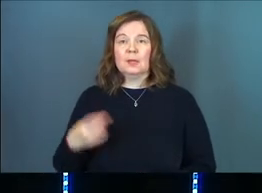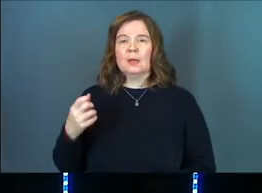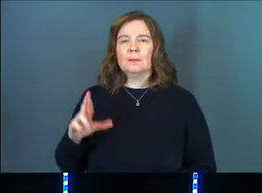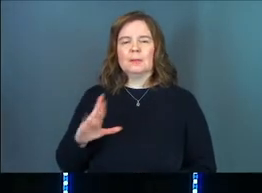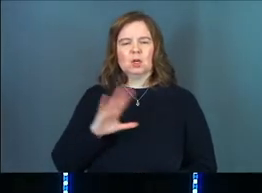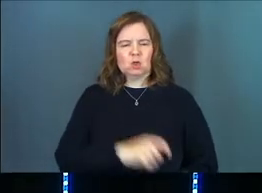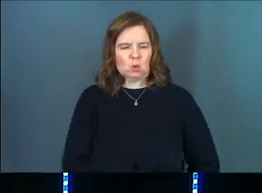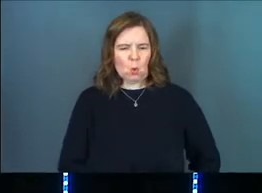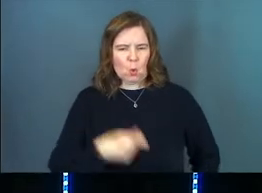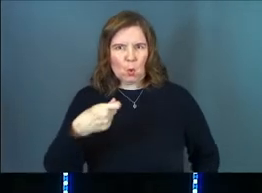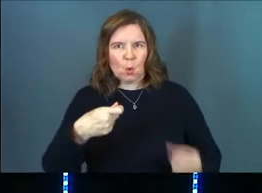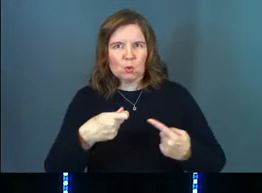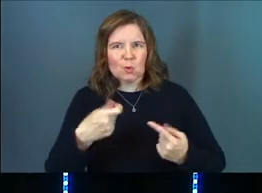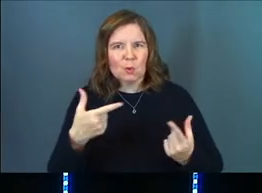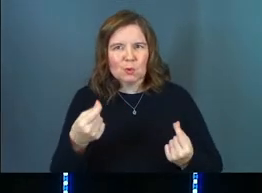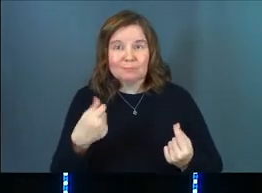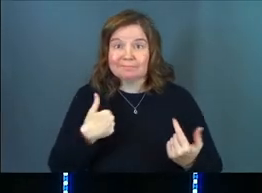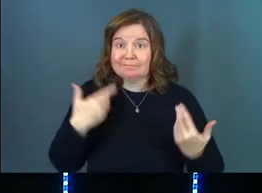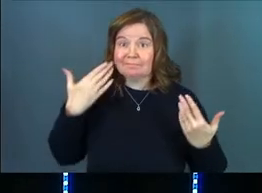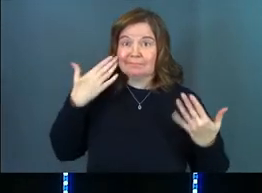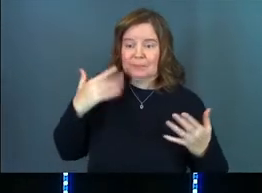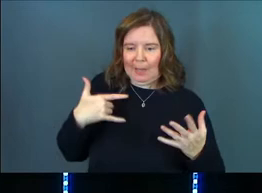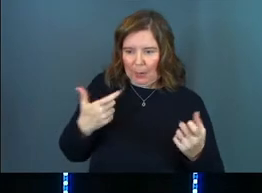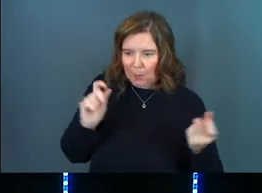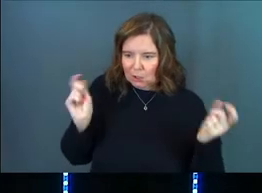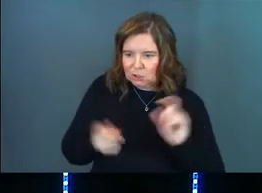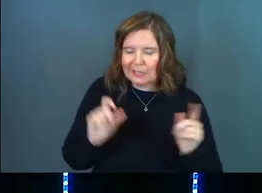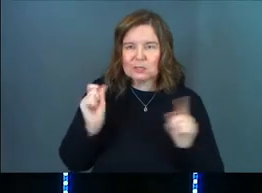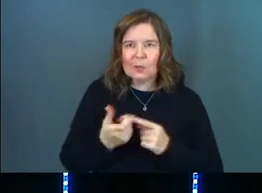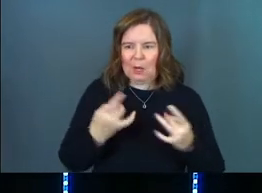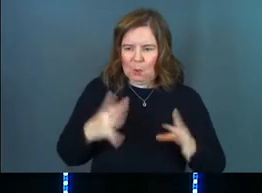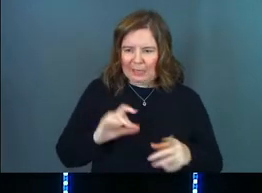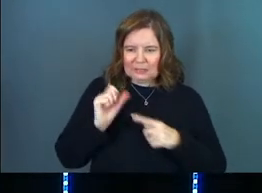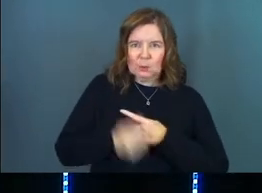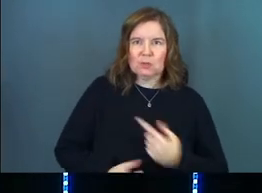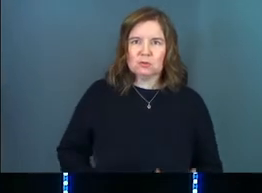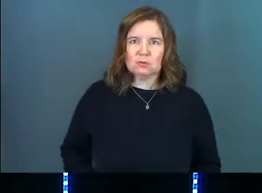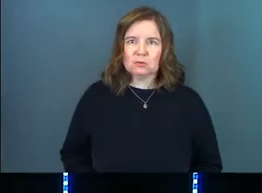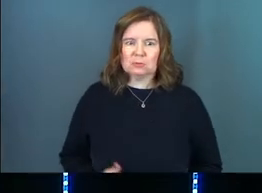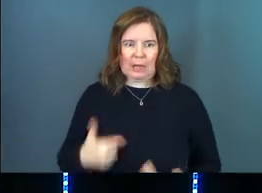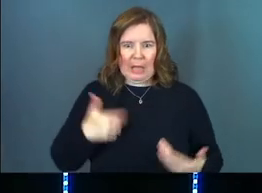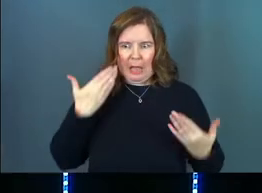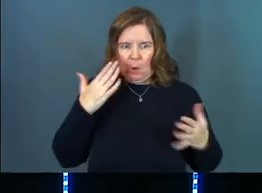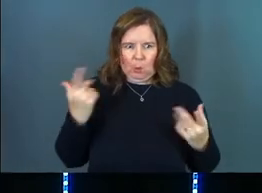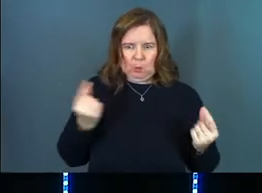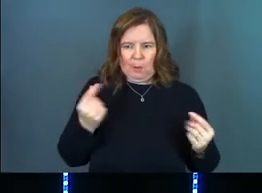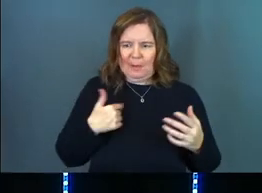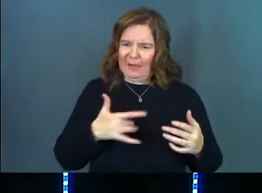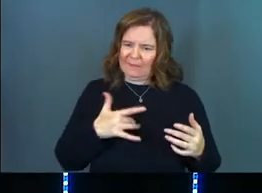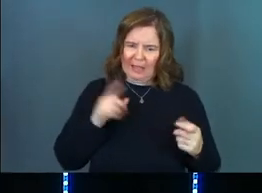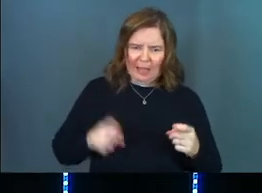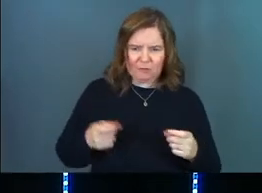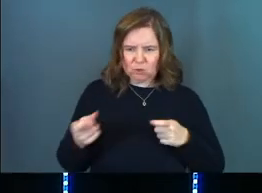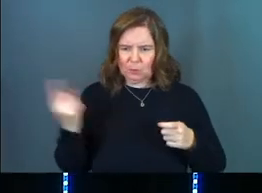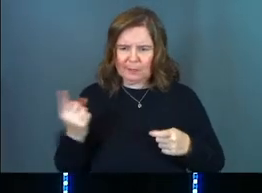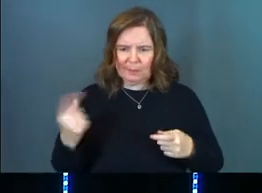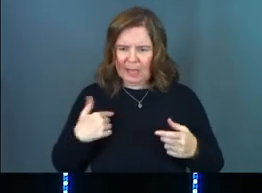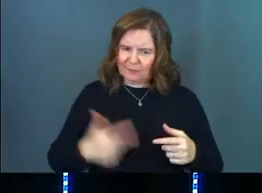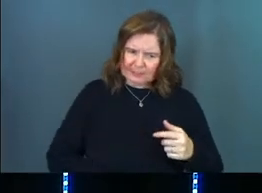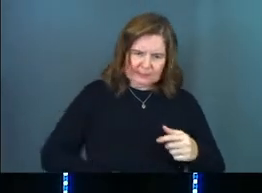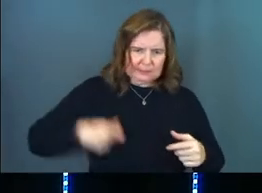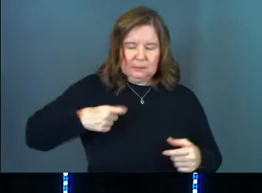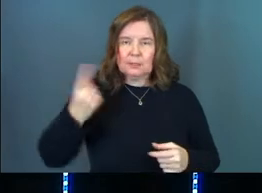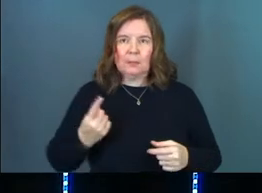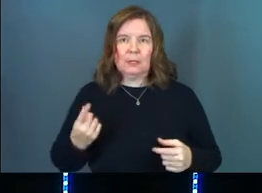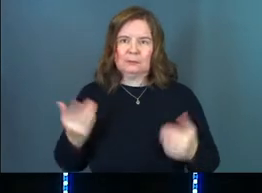Peter, what's your sword going to do? I don't know, but I want to change the situation. I don't know, but I feel out of control and I want to be in